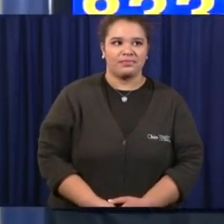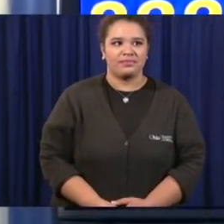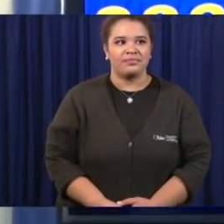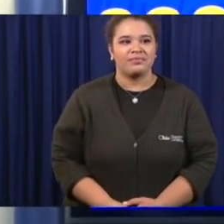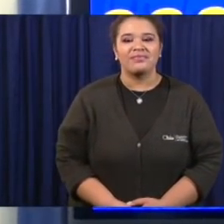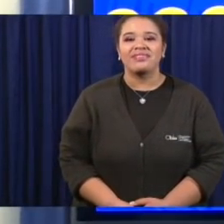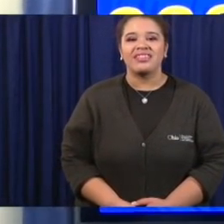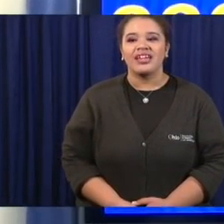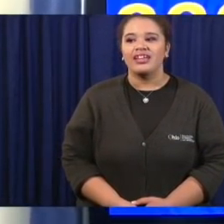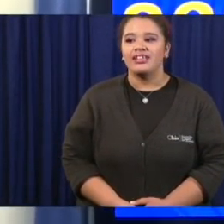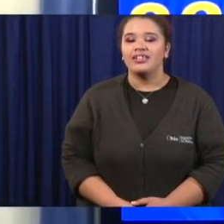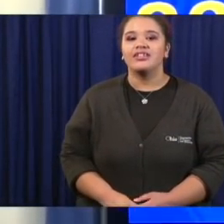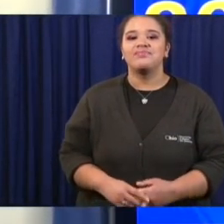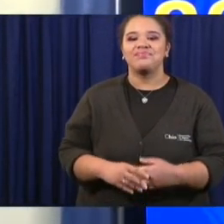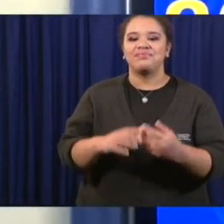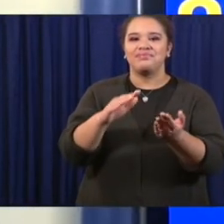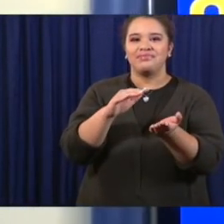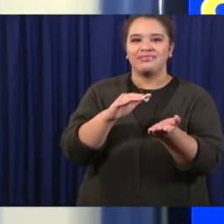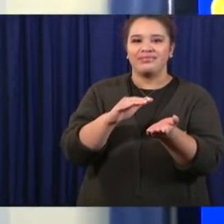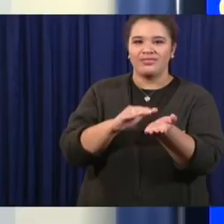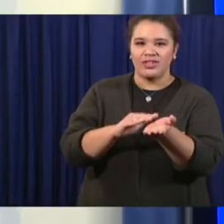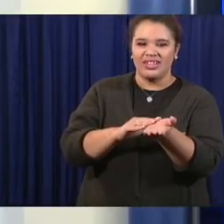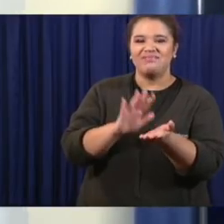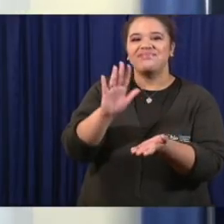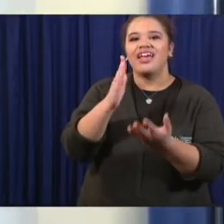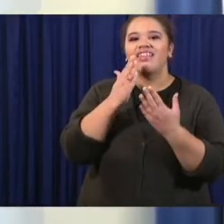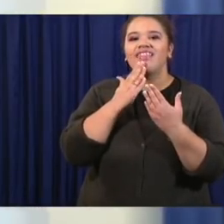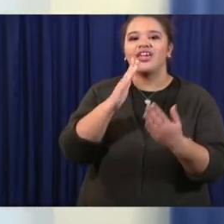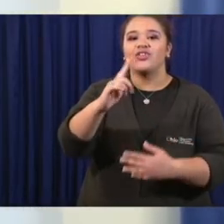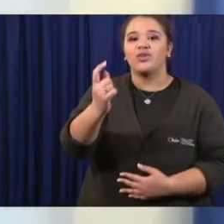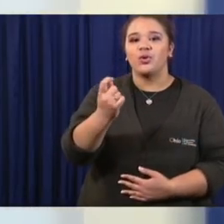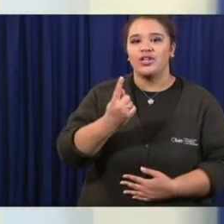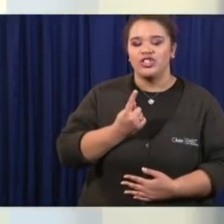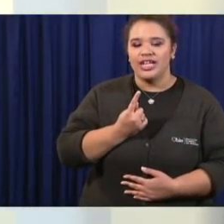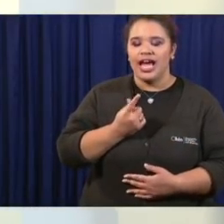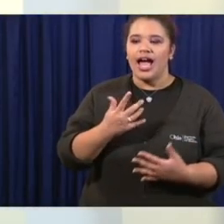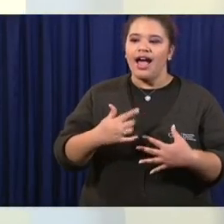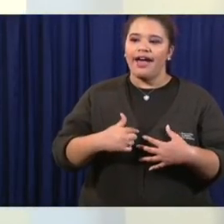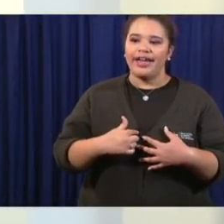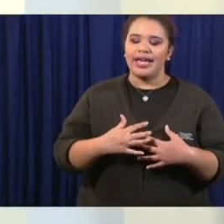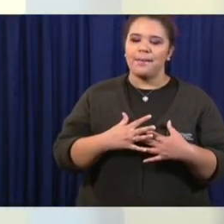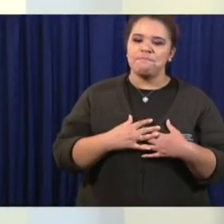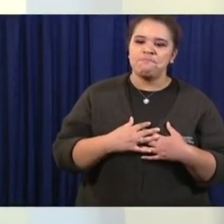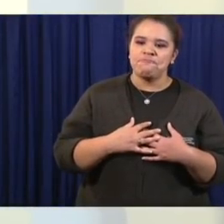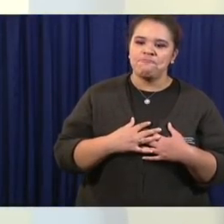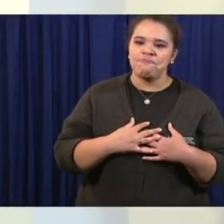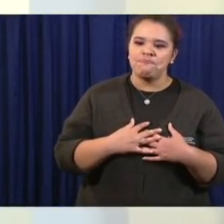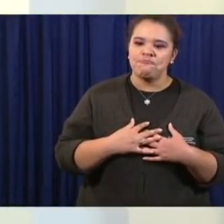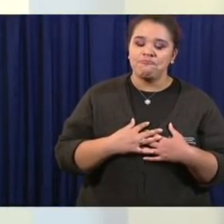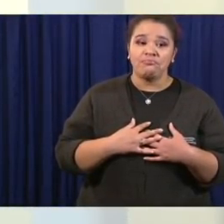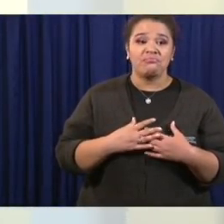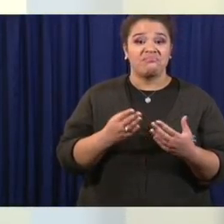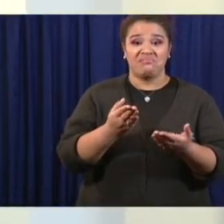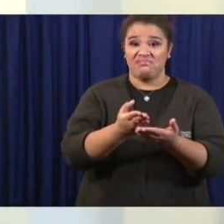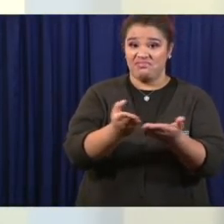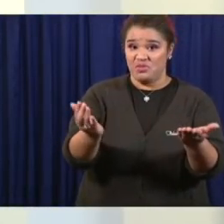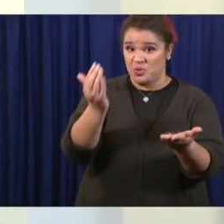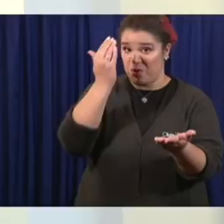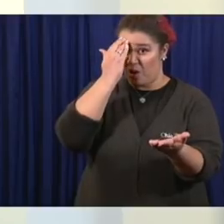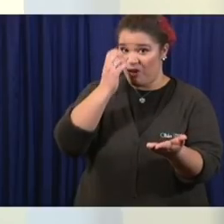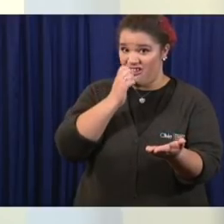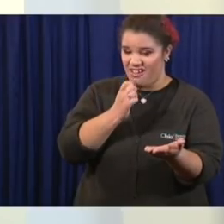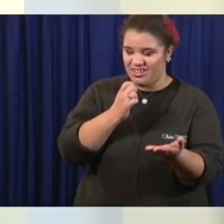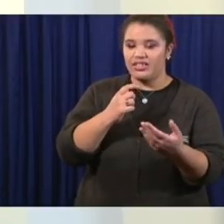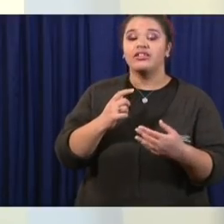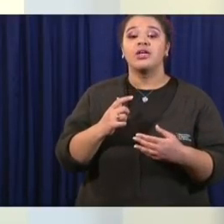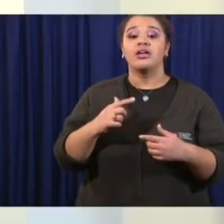Well, thank you for the question, Kevin. I have to say, I don't know if many of you know, but again, I've been in